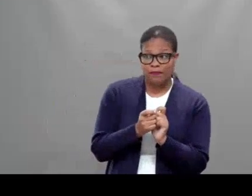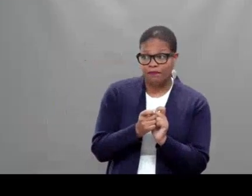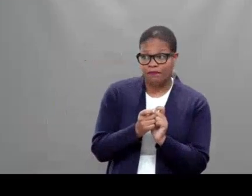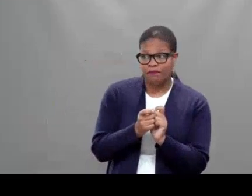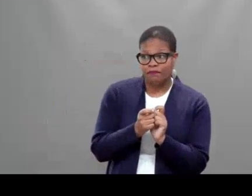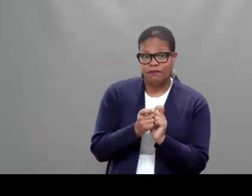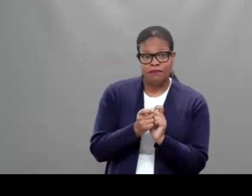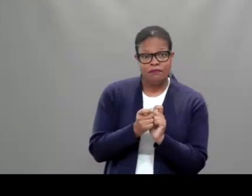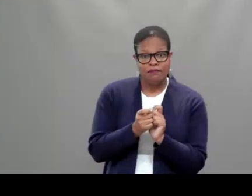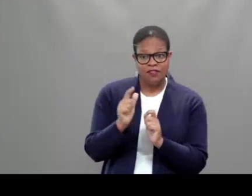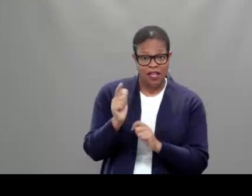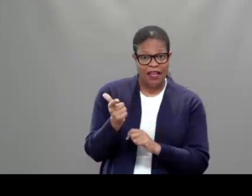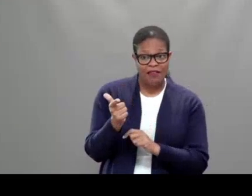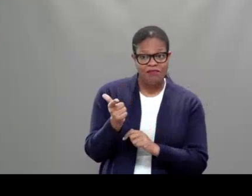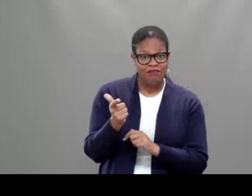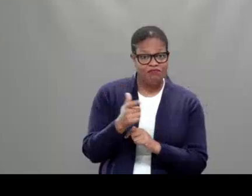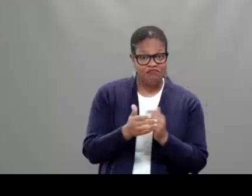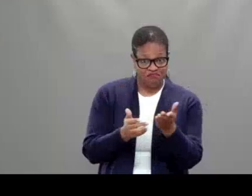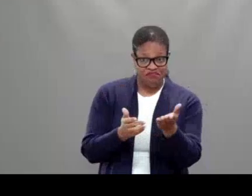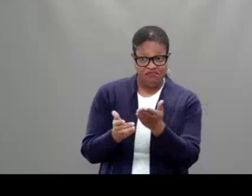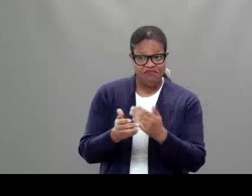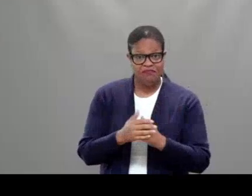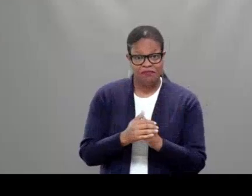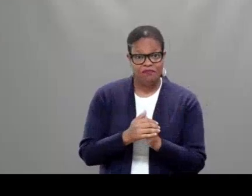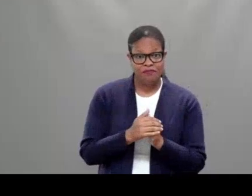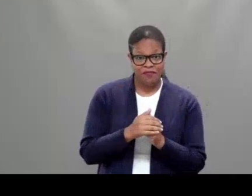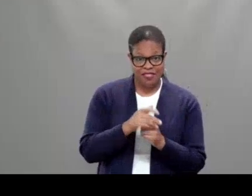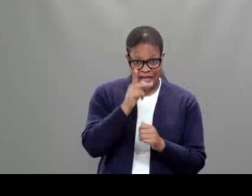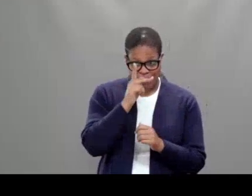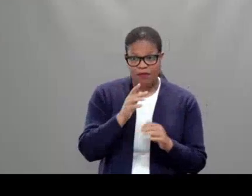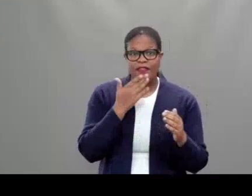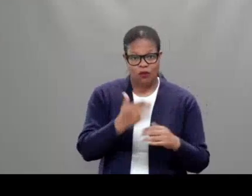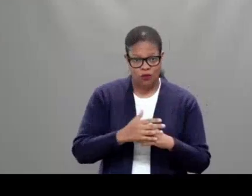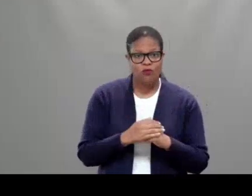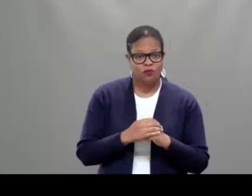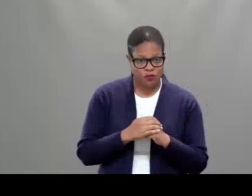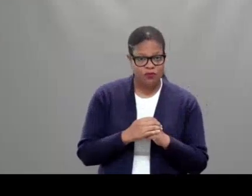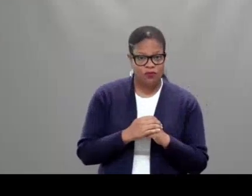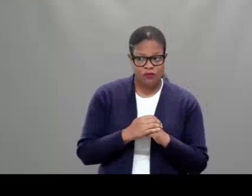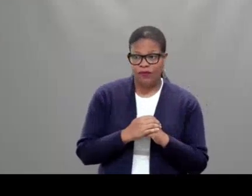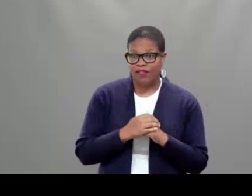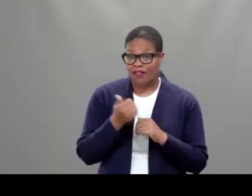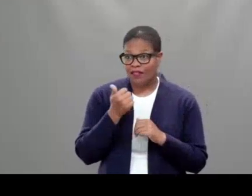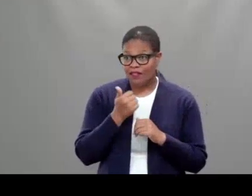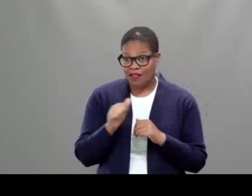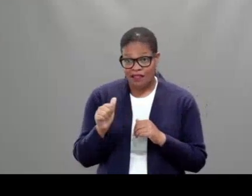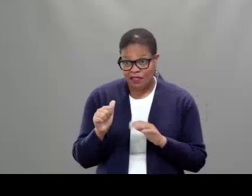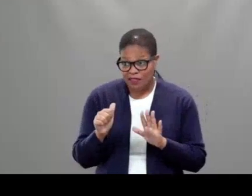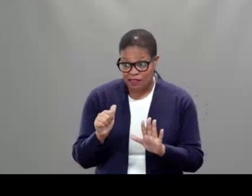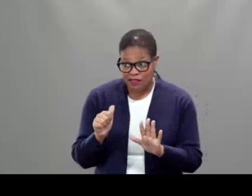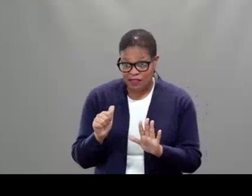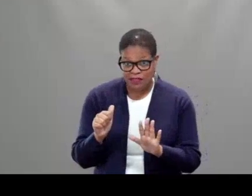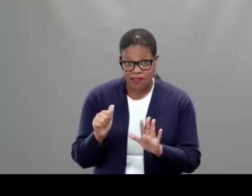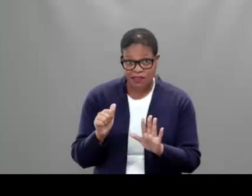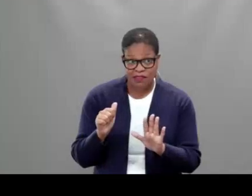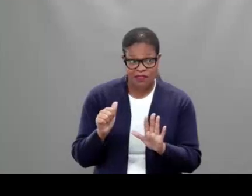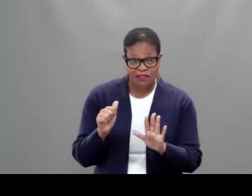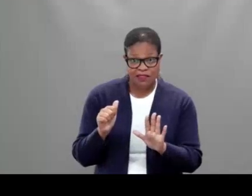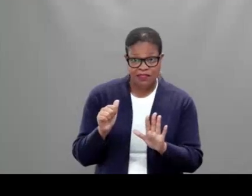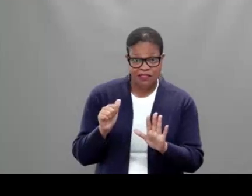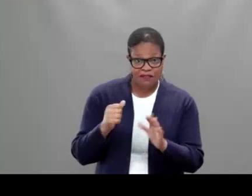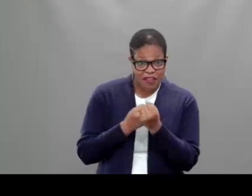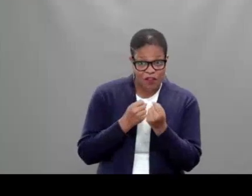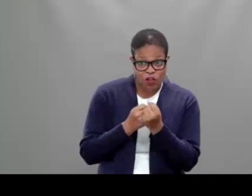Okay, you have a second on this? Second by Kevin, thank you. Any further questions? Call for the vote,